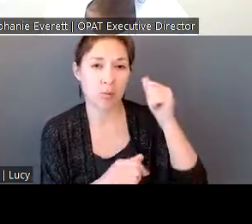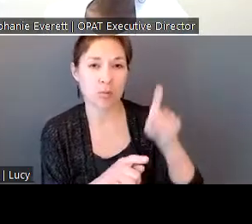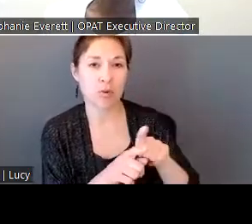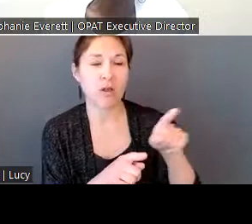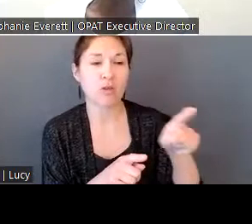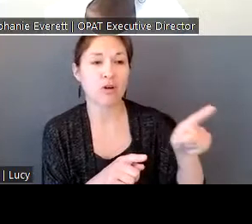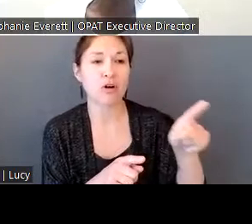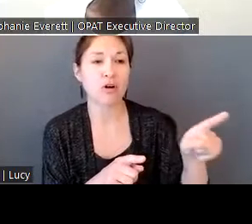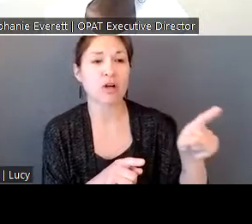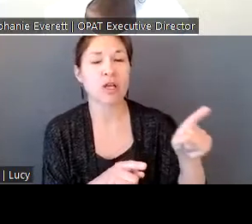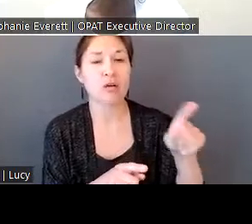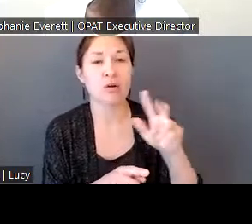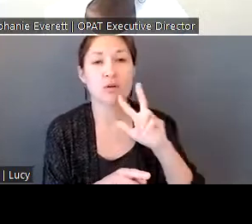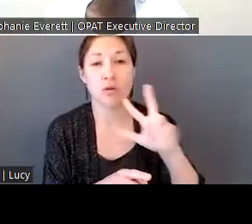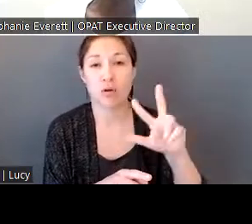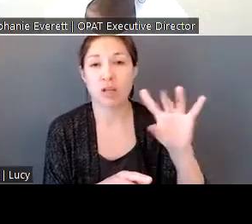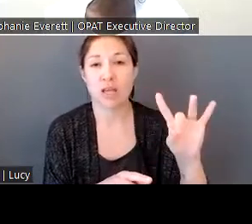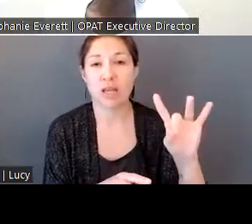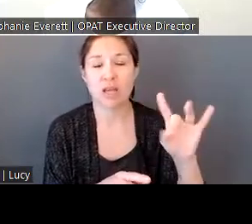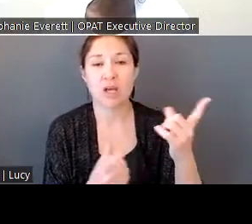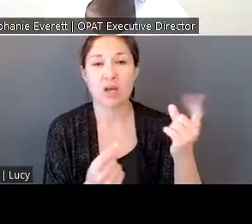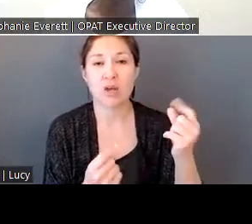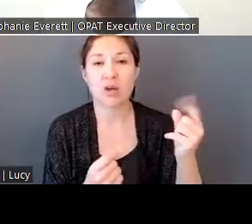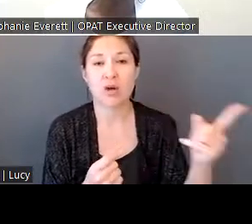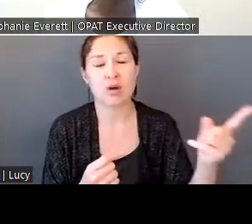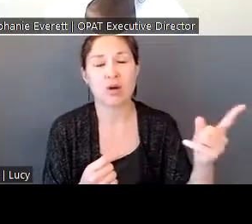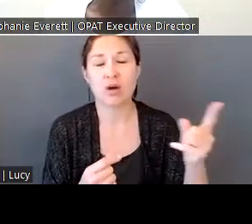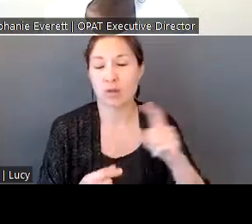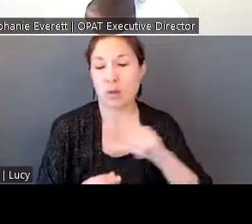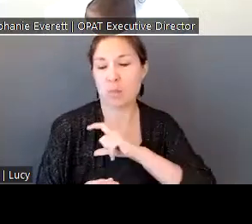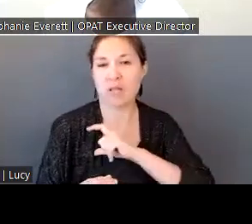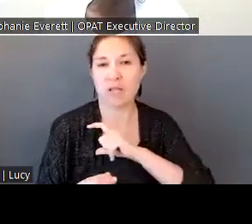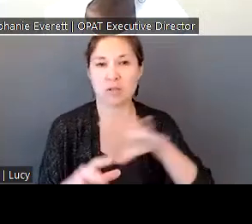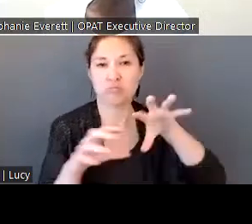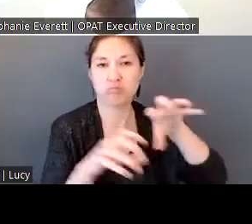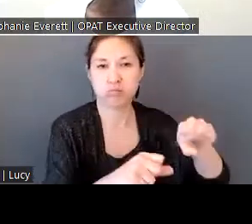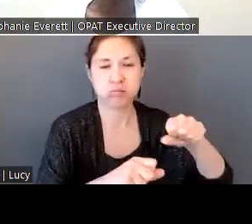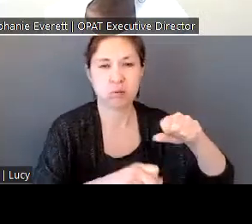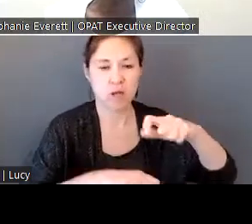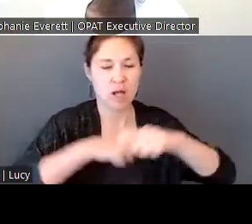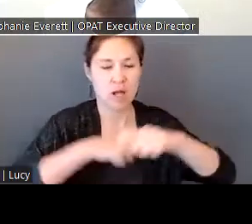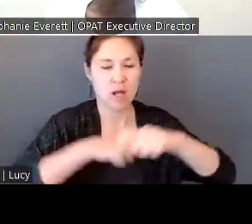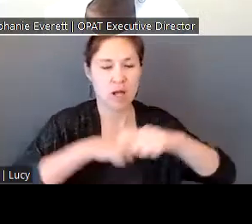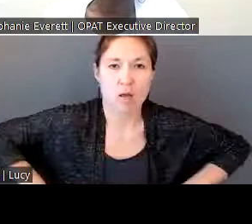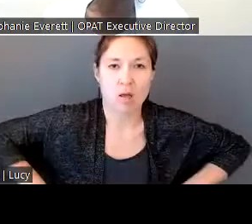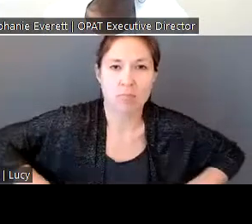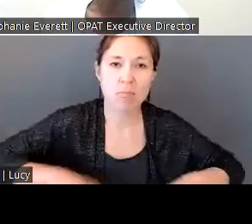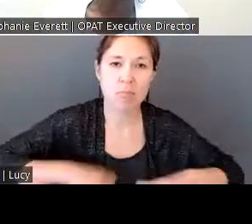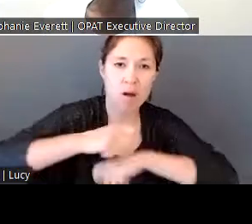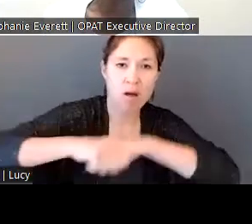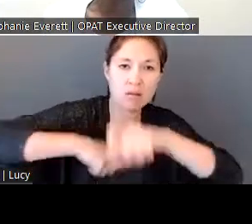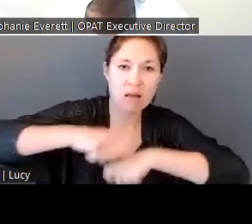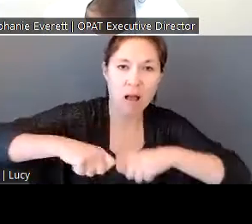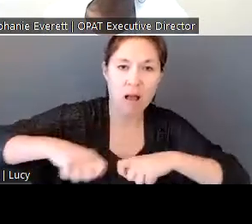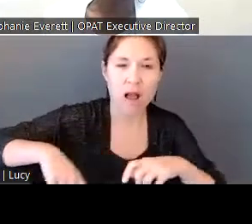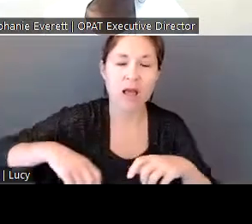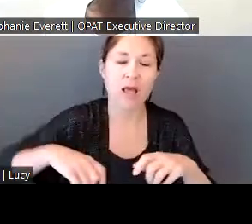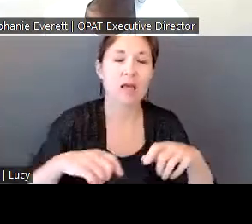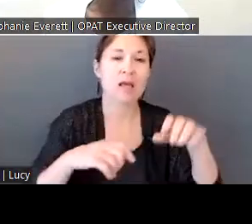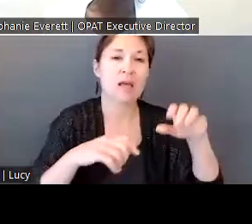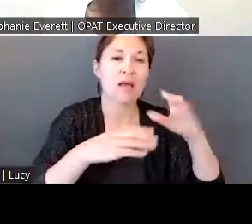crisis and asphyxiated to death. The dashboard, it's my understanding,